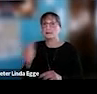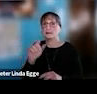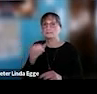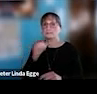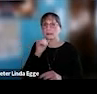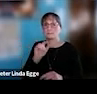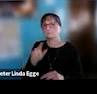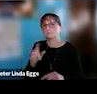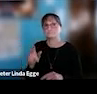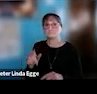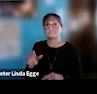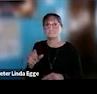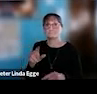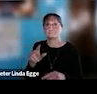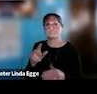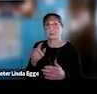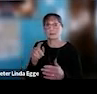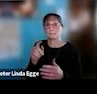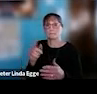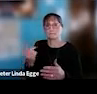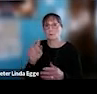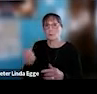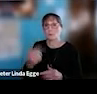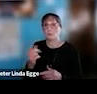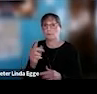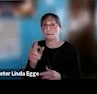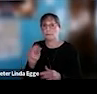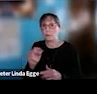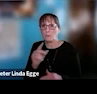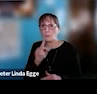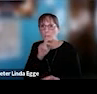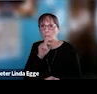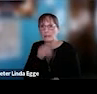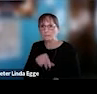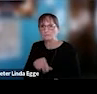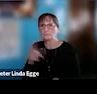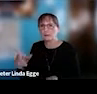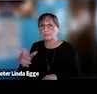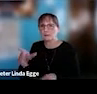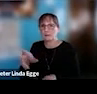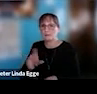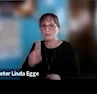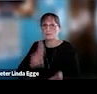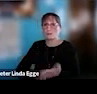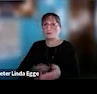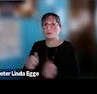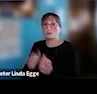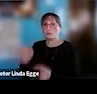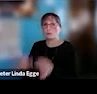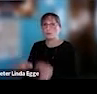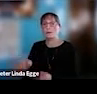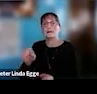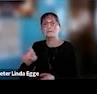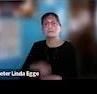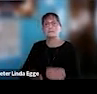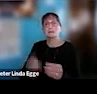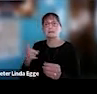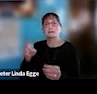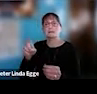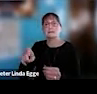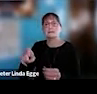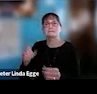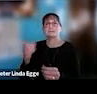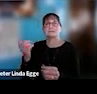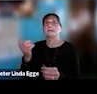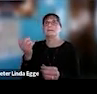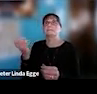answers that they get from one of the entities that's actually contracted with the court. He knows that he needs something more than that. That's a